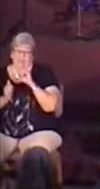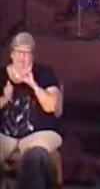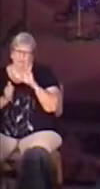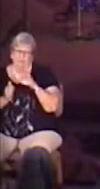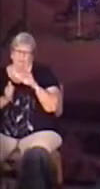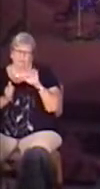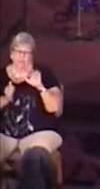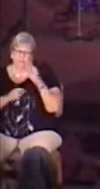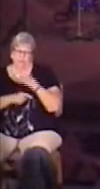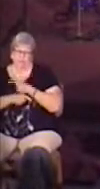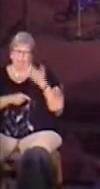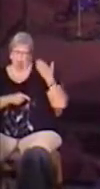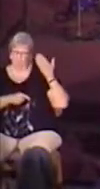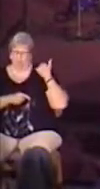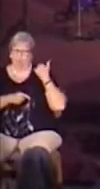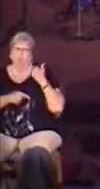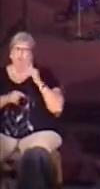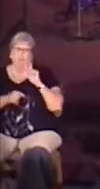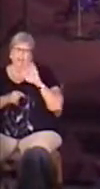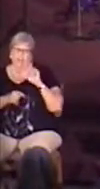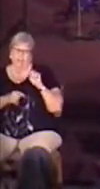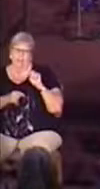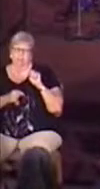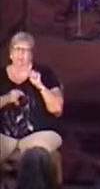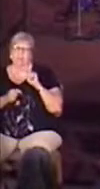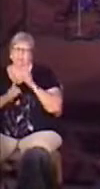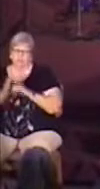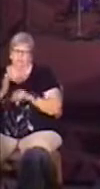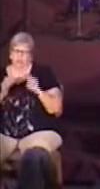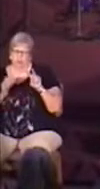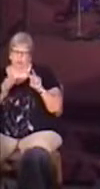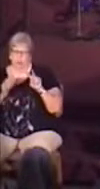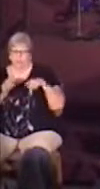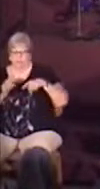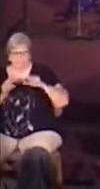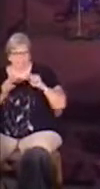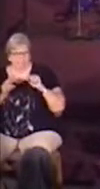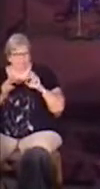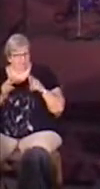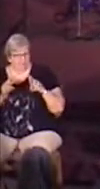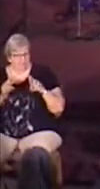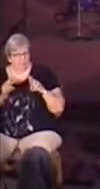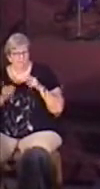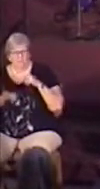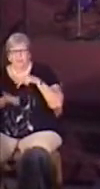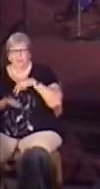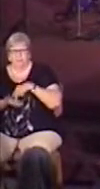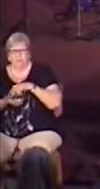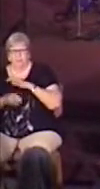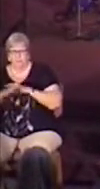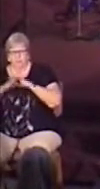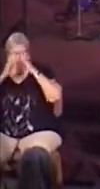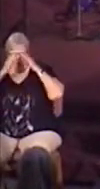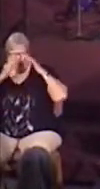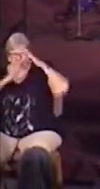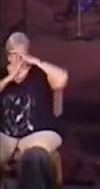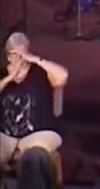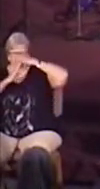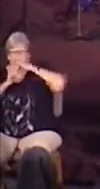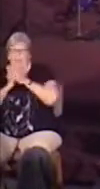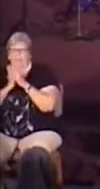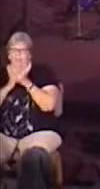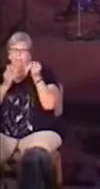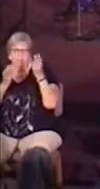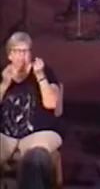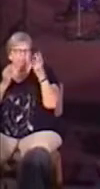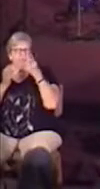53 days earlier of Acts chapter 2. It's called the Day of Pentecost. And Peter gets up, and he's on this rooftop, and there are hundreds of thousands, if not millions